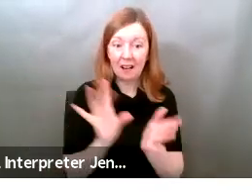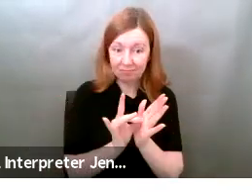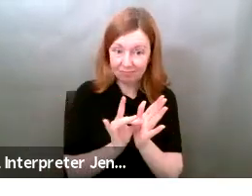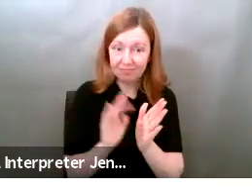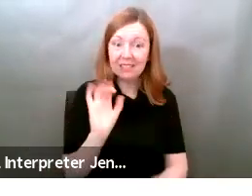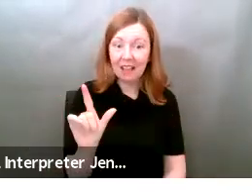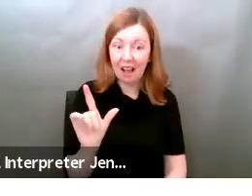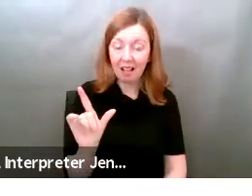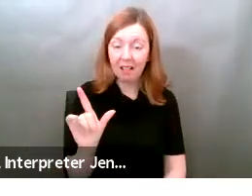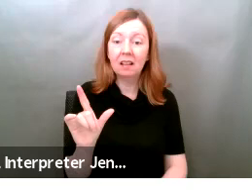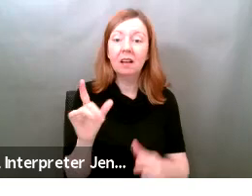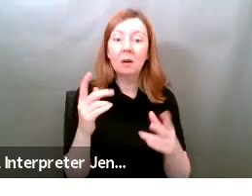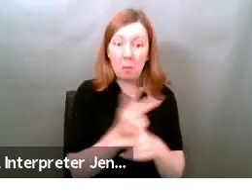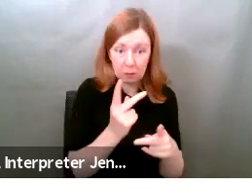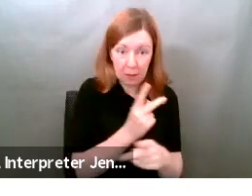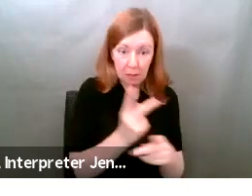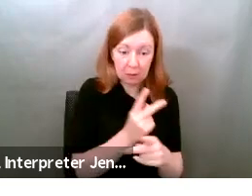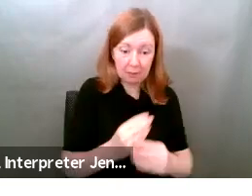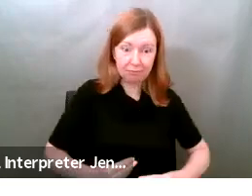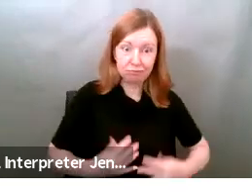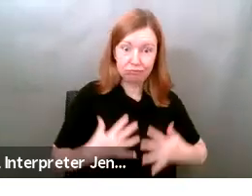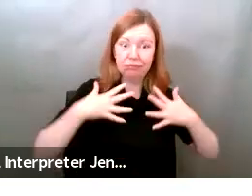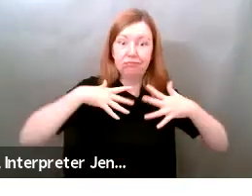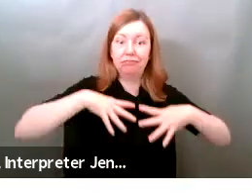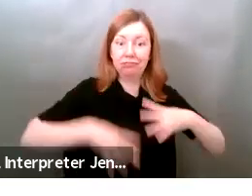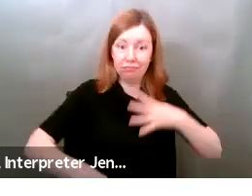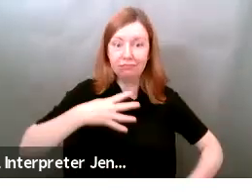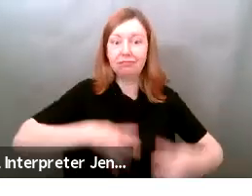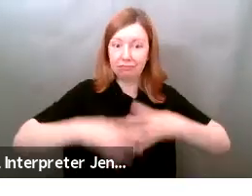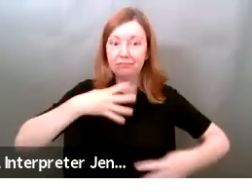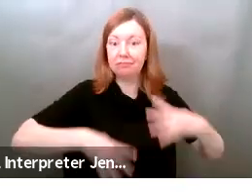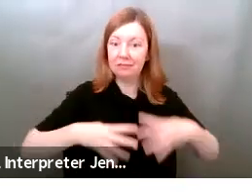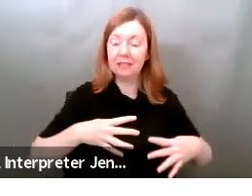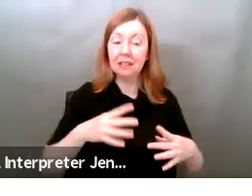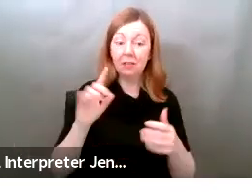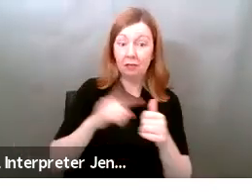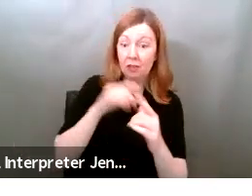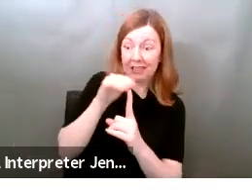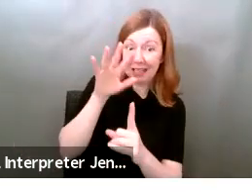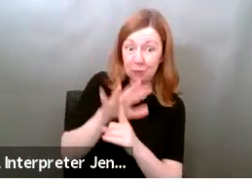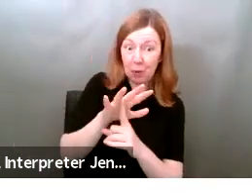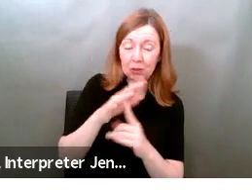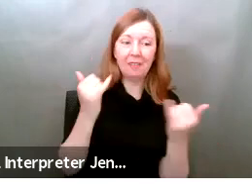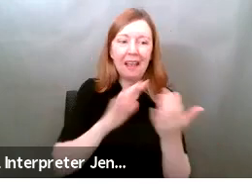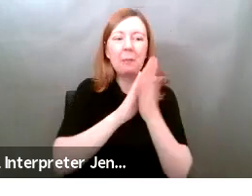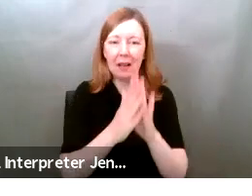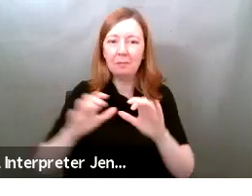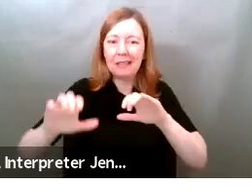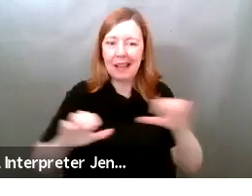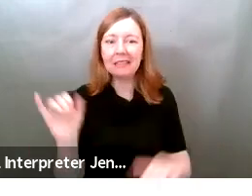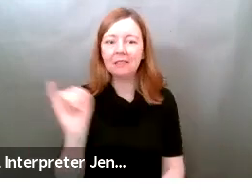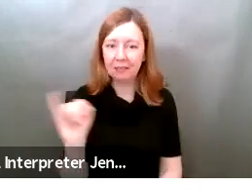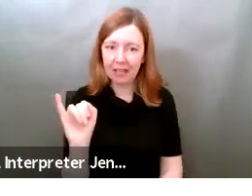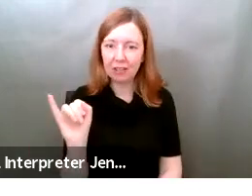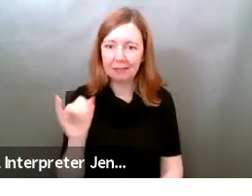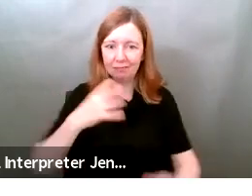cell, multiplying, and then going from just being an exposure to an active infection, meaning